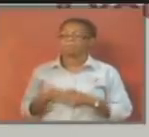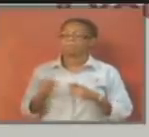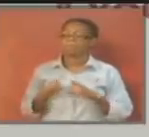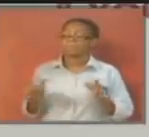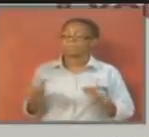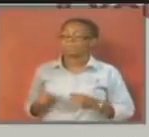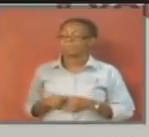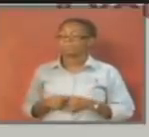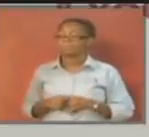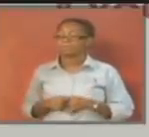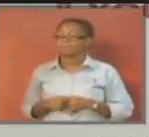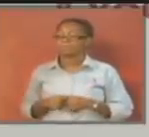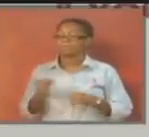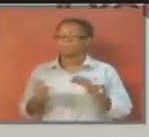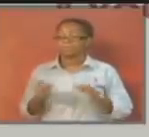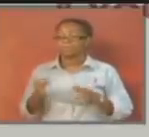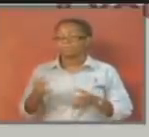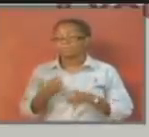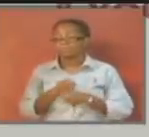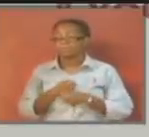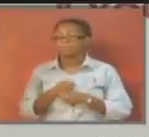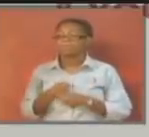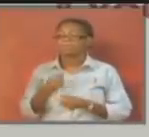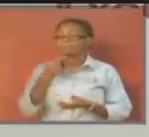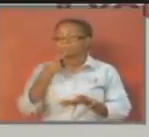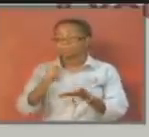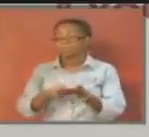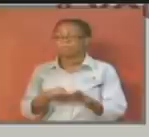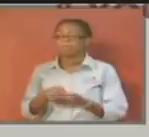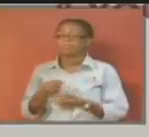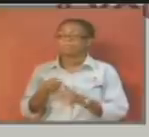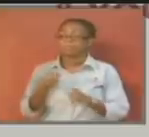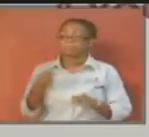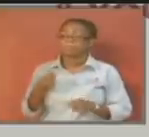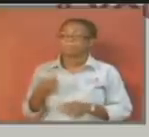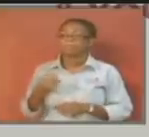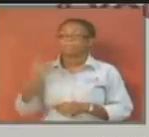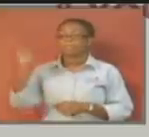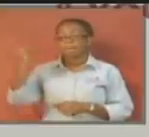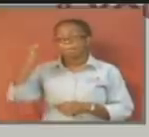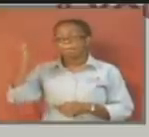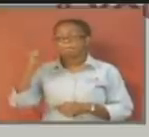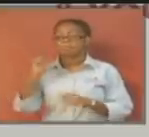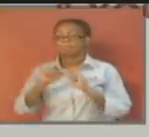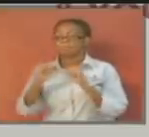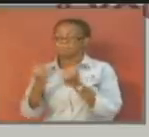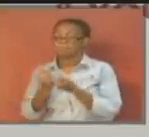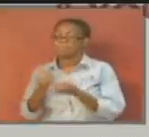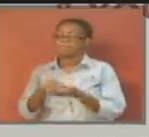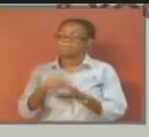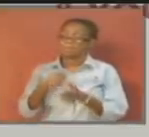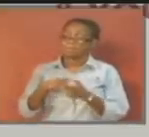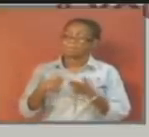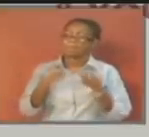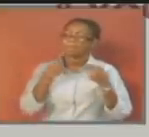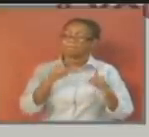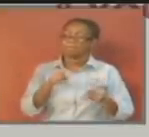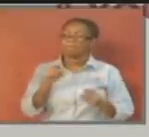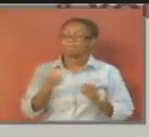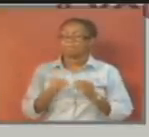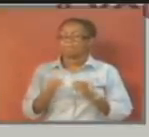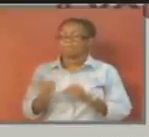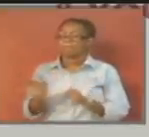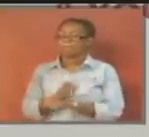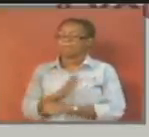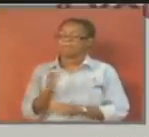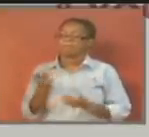that, we can get a detailed report from the service provider and get back to you. With regards to the second question, I'd like to get a full report on